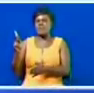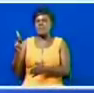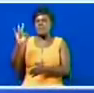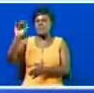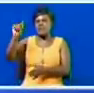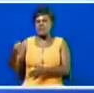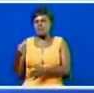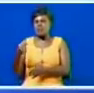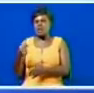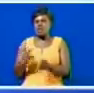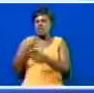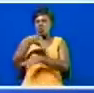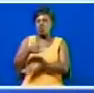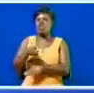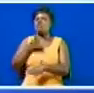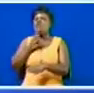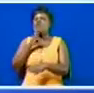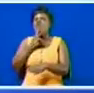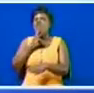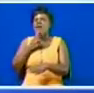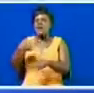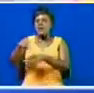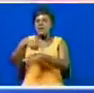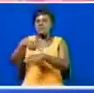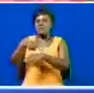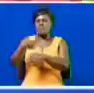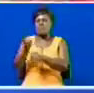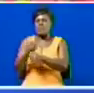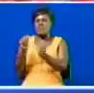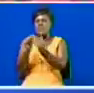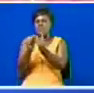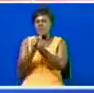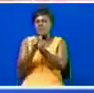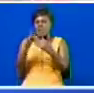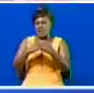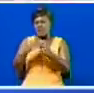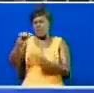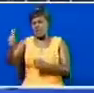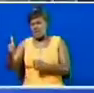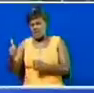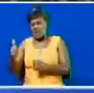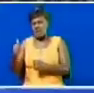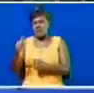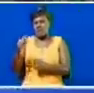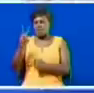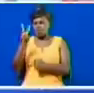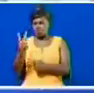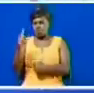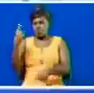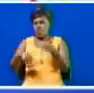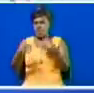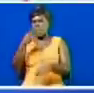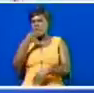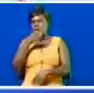3,000 meters steeplechase with his time of 8 minutes, 32 seconds, ahead of Benjamin Kigen. Nicholas Kiplangat and Winnie Jebet were the winners